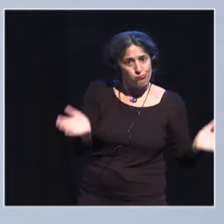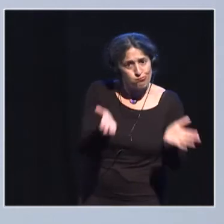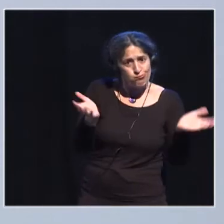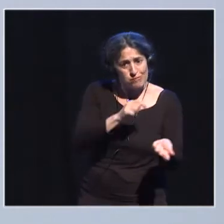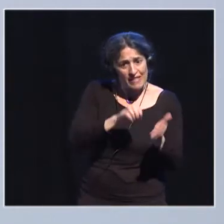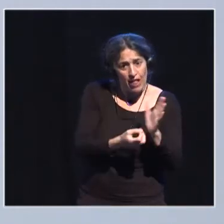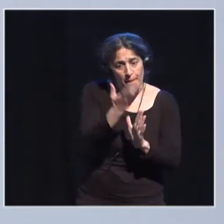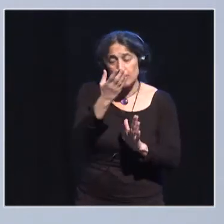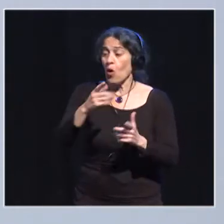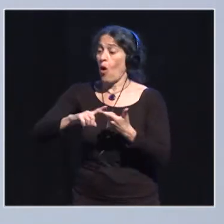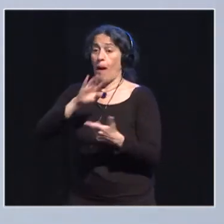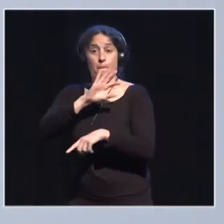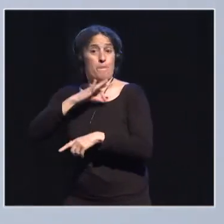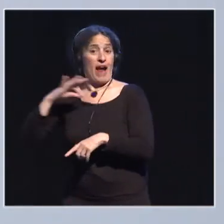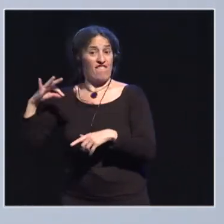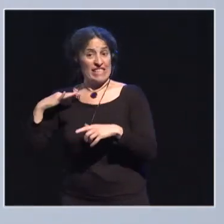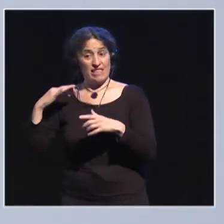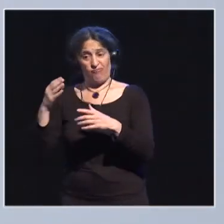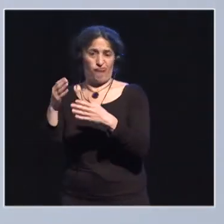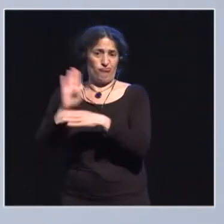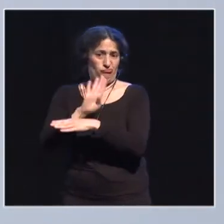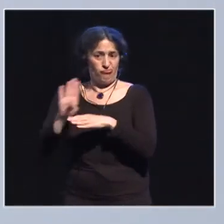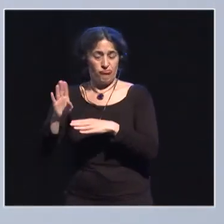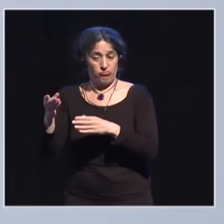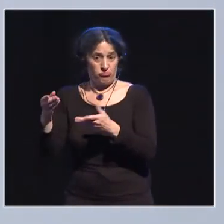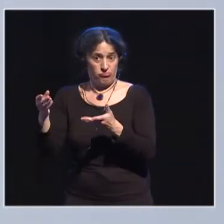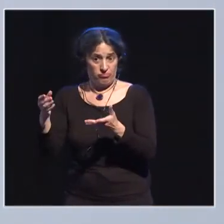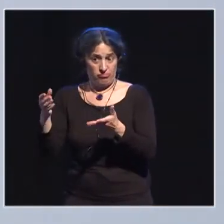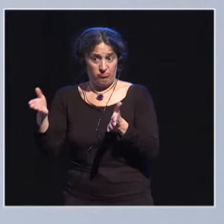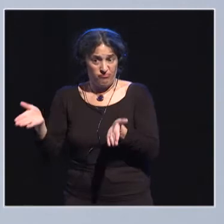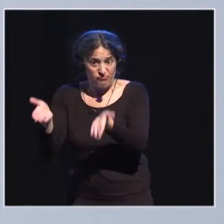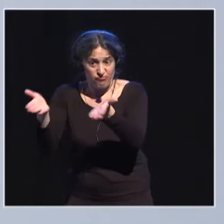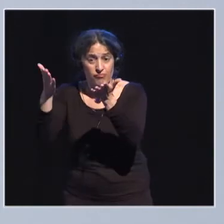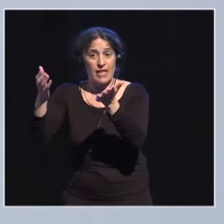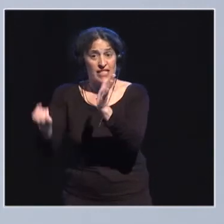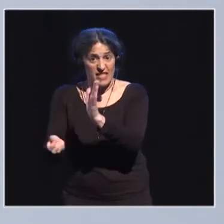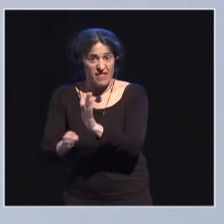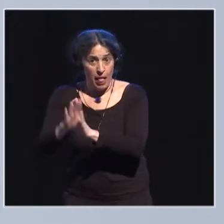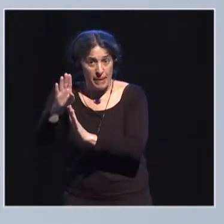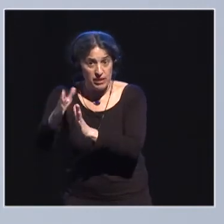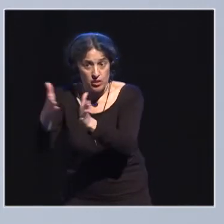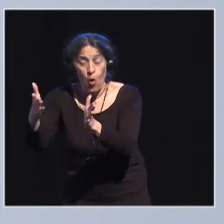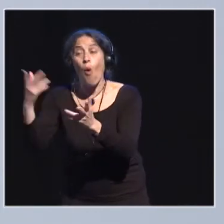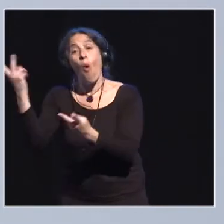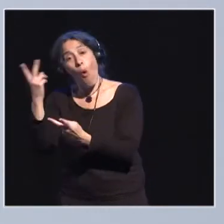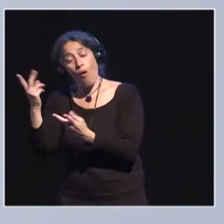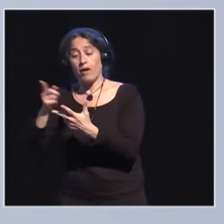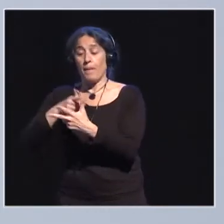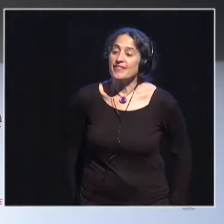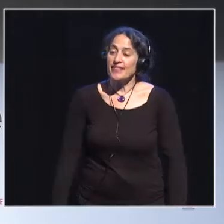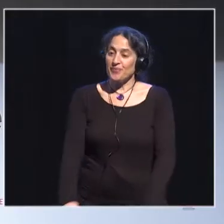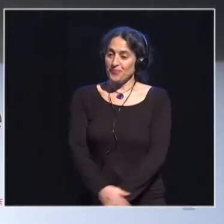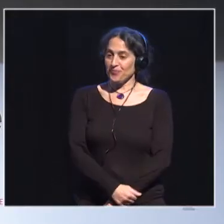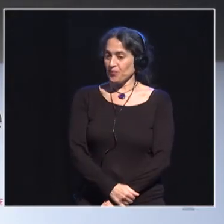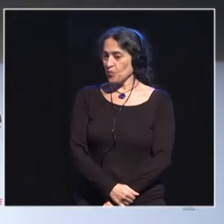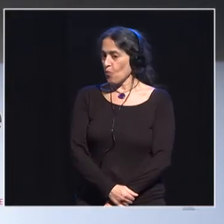private sector, or 3, public-private partnerships? Who do you think digitalization in developing countries